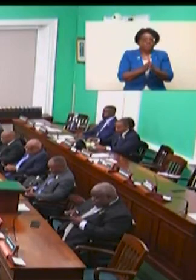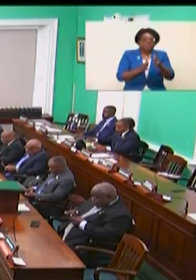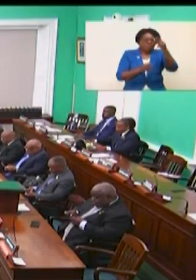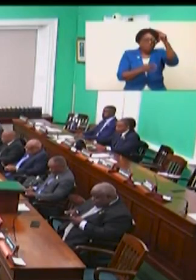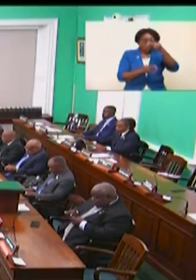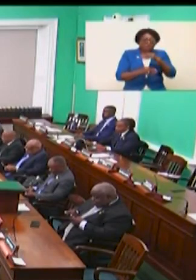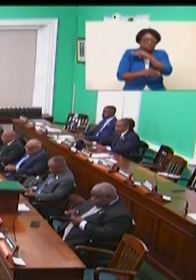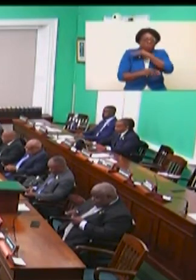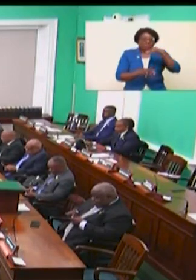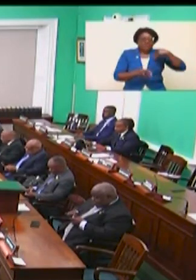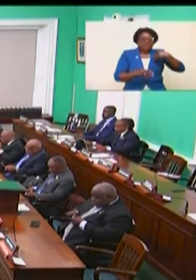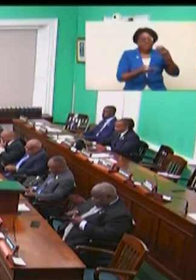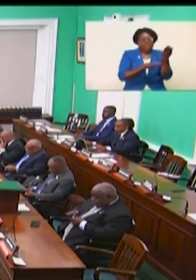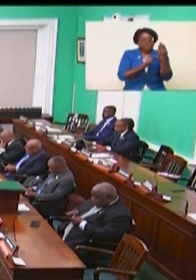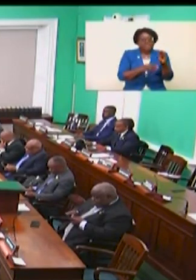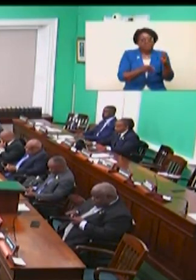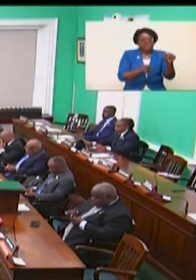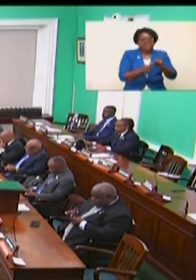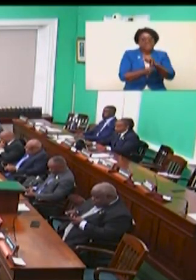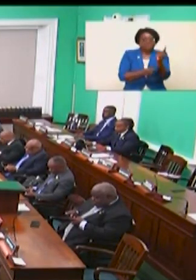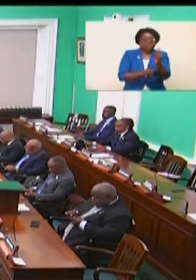honorable members, Bahamians everywhere.